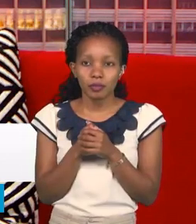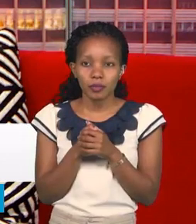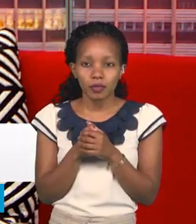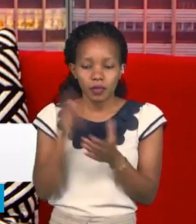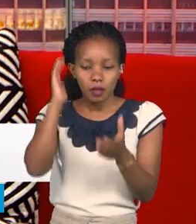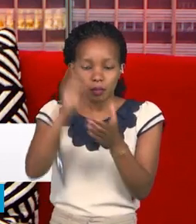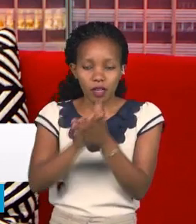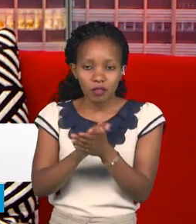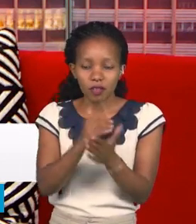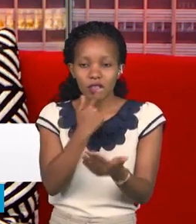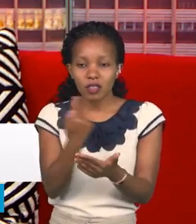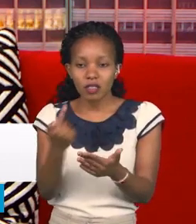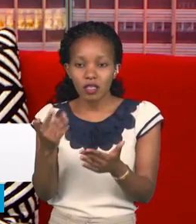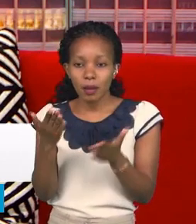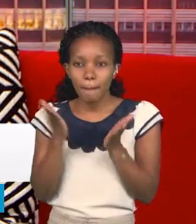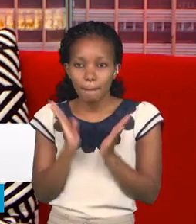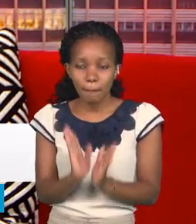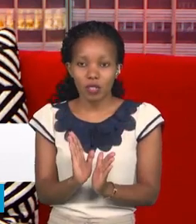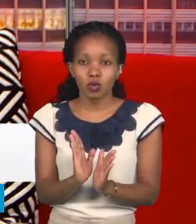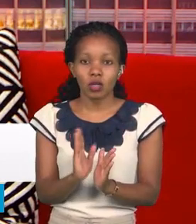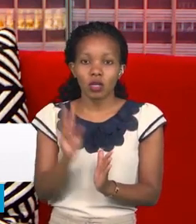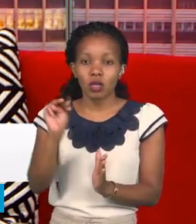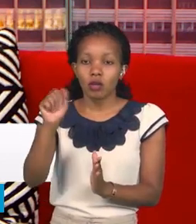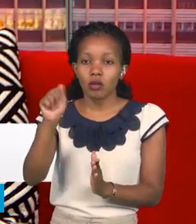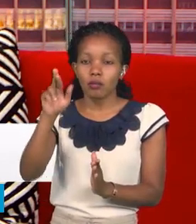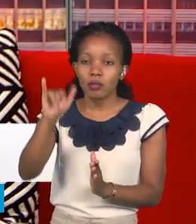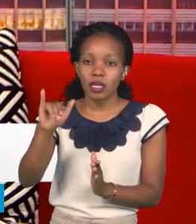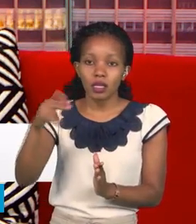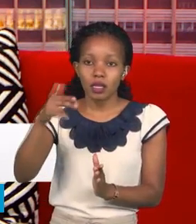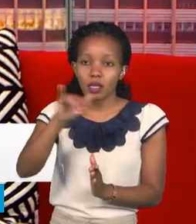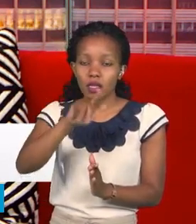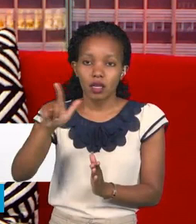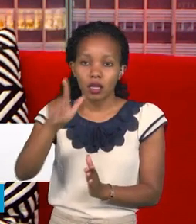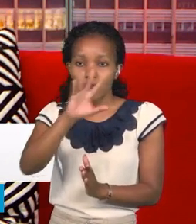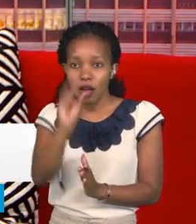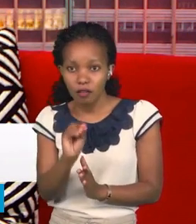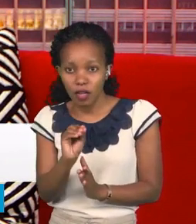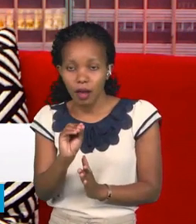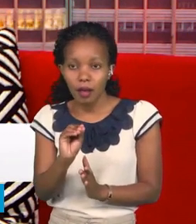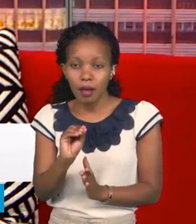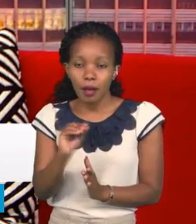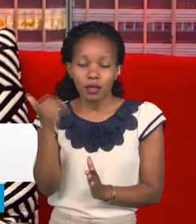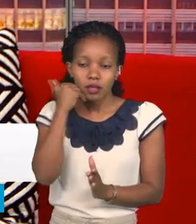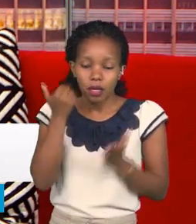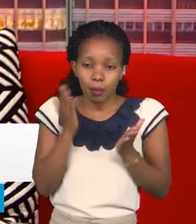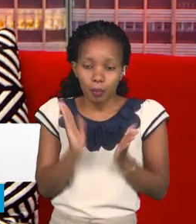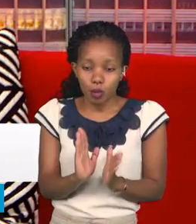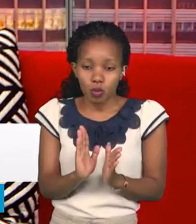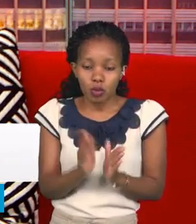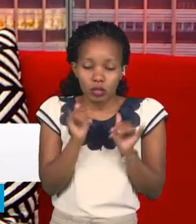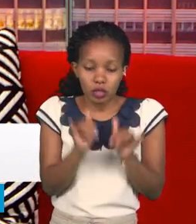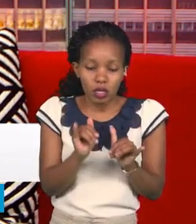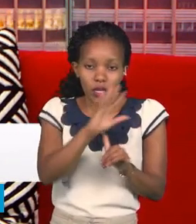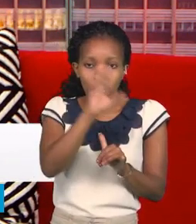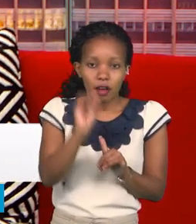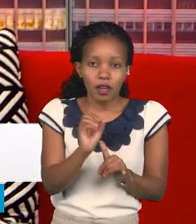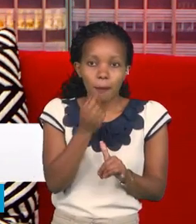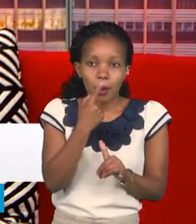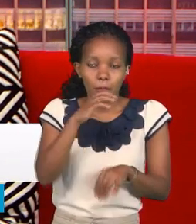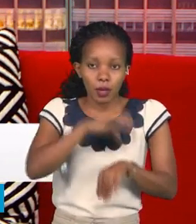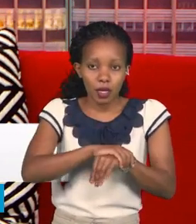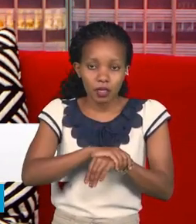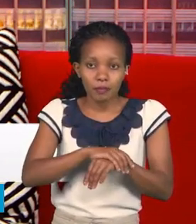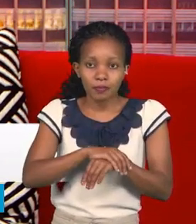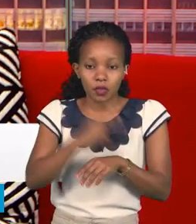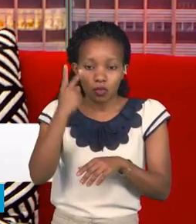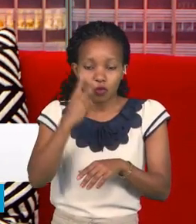that everybody works with at MediHeal is that, you know, African patients should be treated in Africa. Okay. And that's the chairman's vision, actually. Okay. All